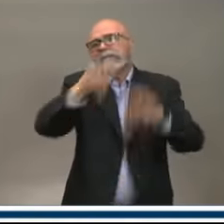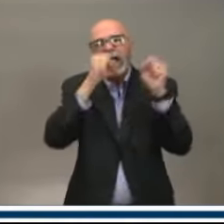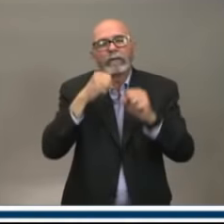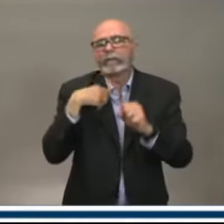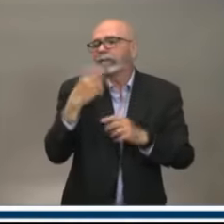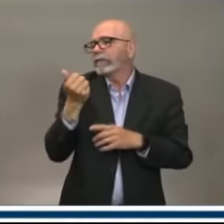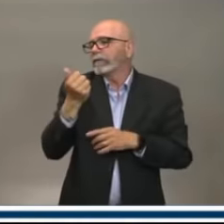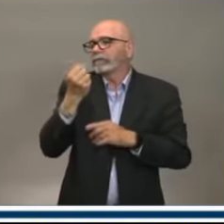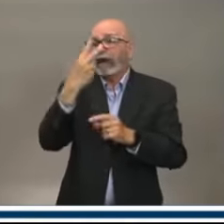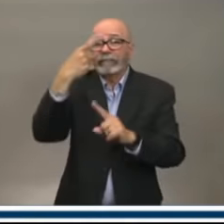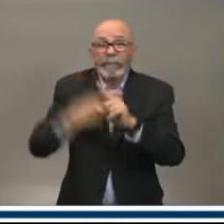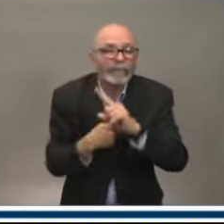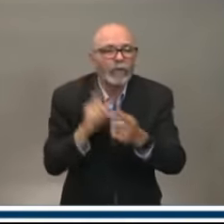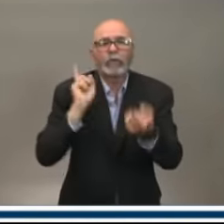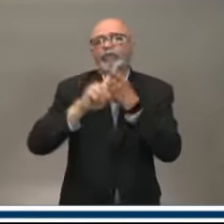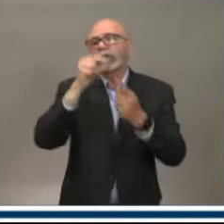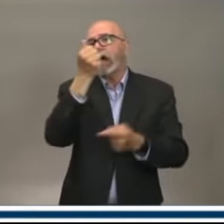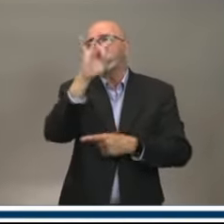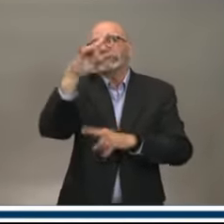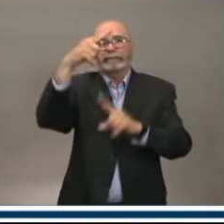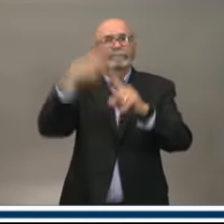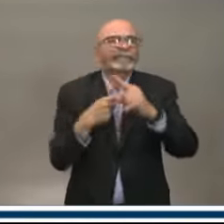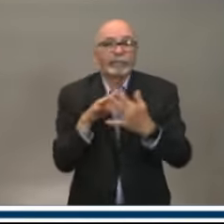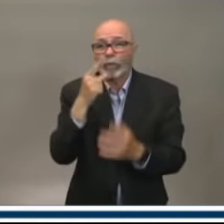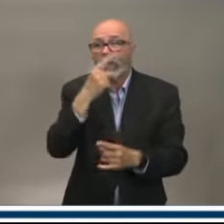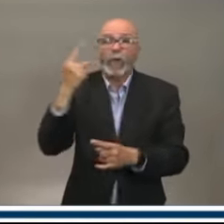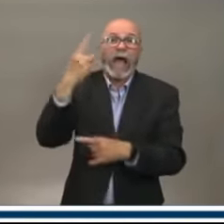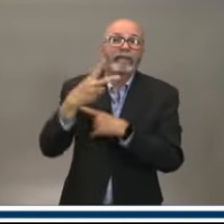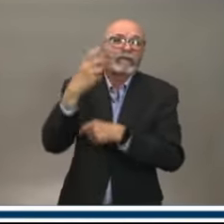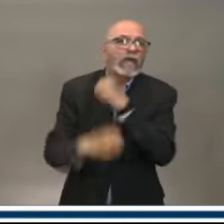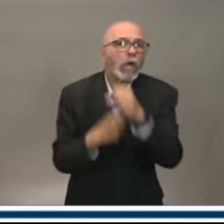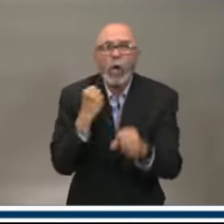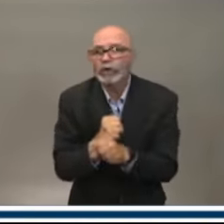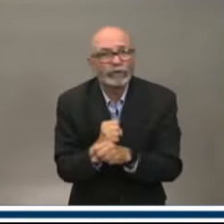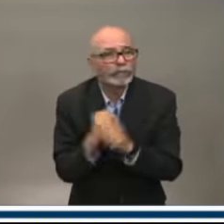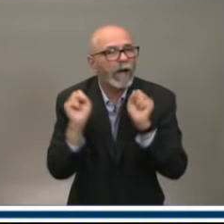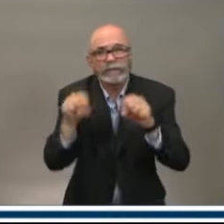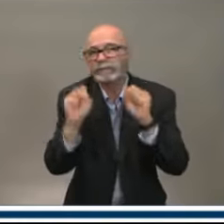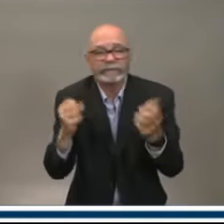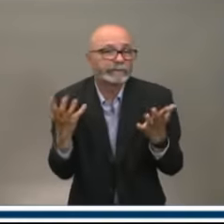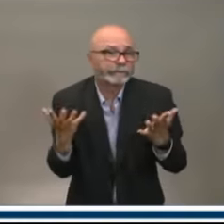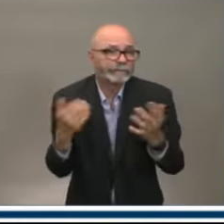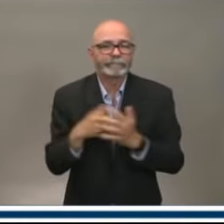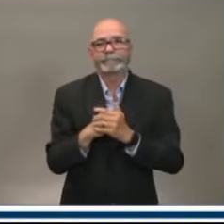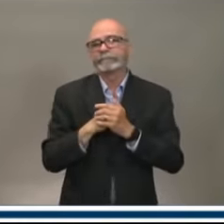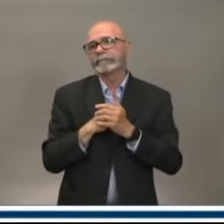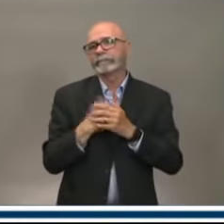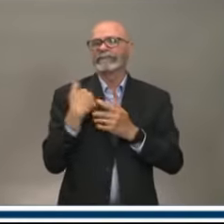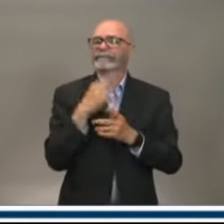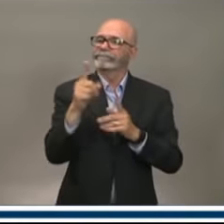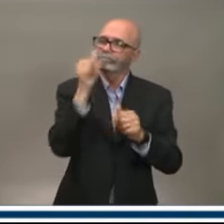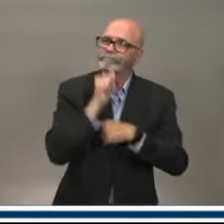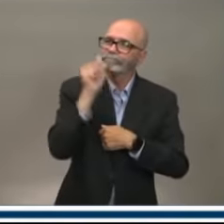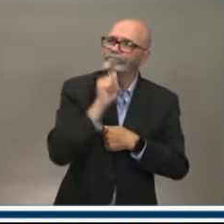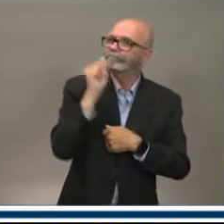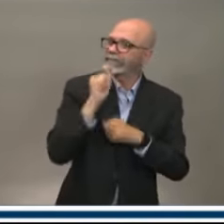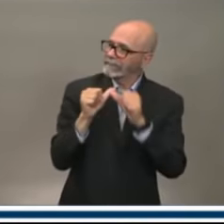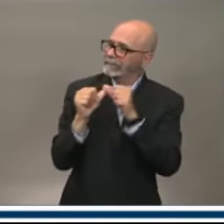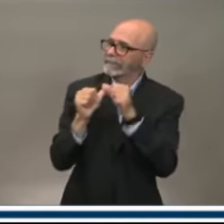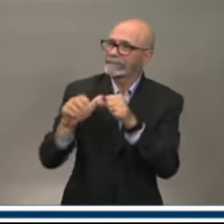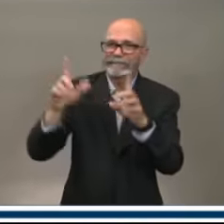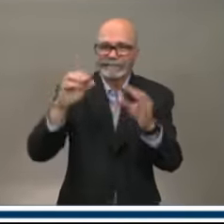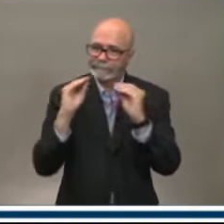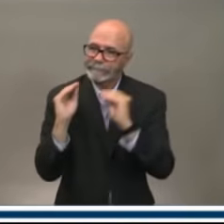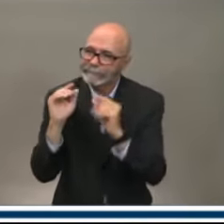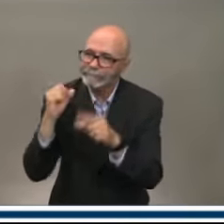that period, there are a number of personal public health measures that we need to continue to all practice, and we'll be